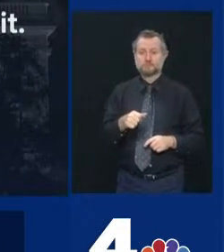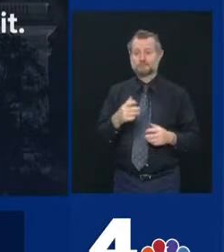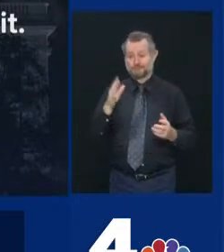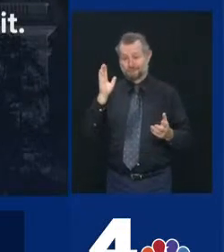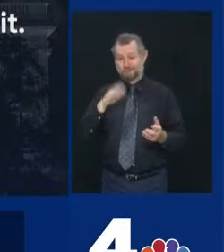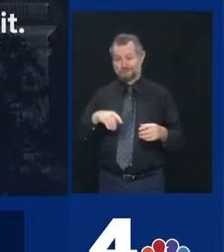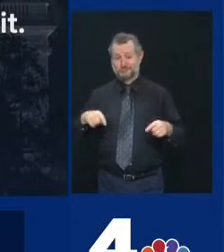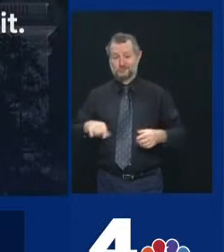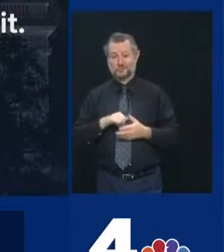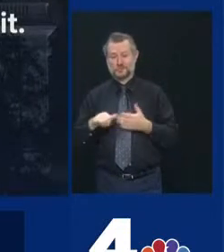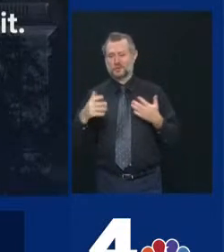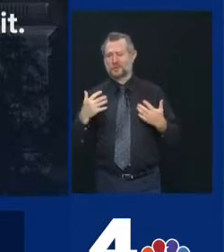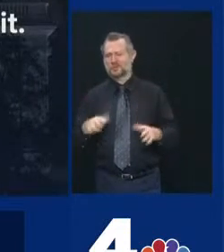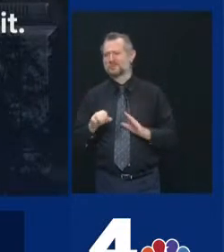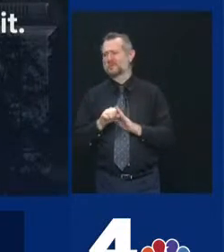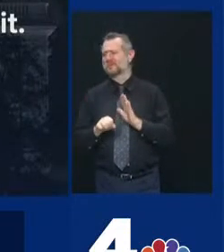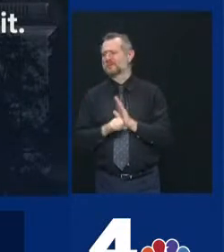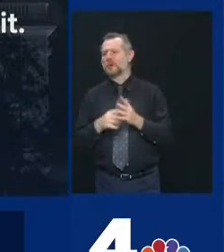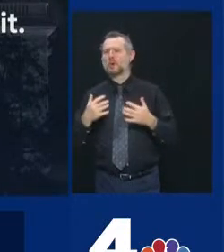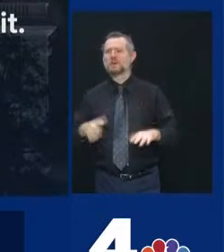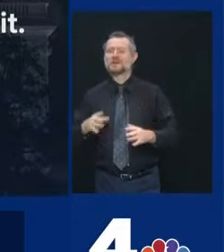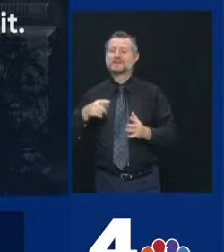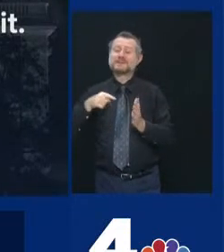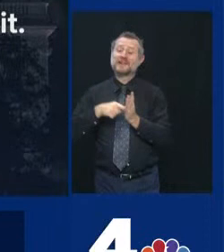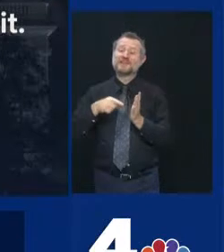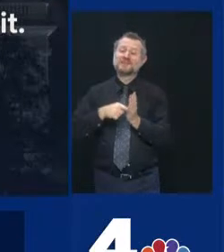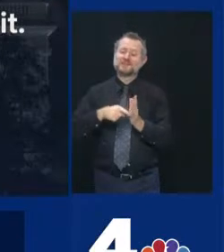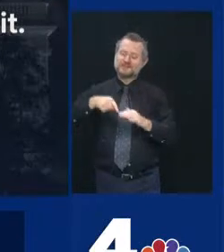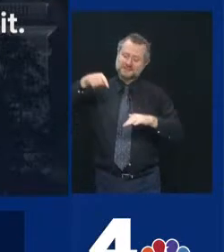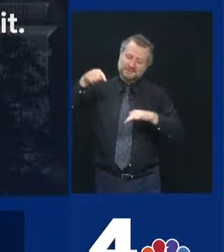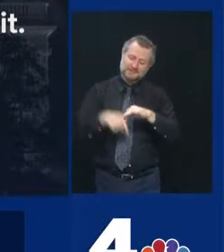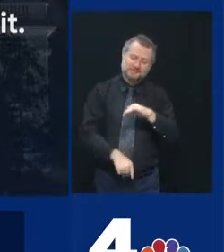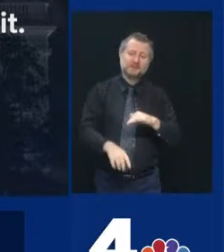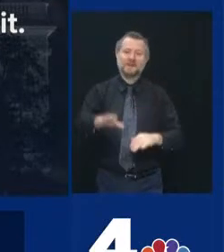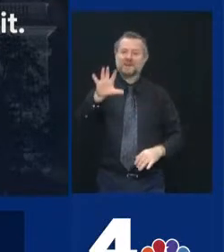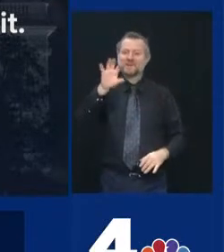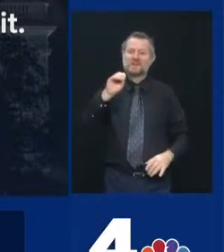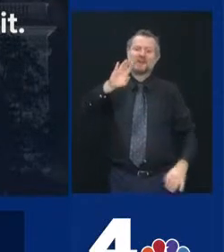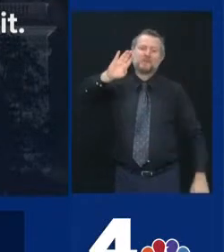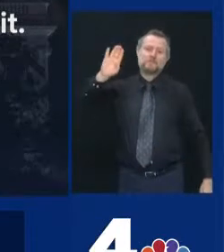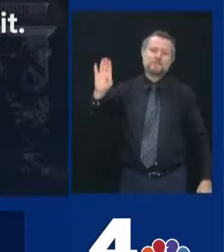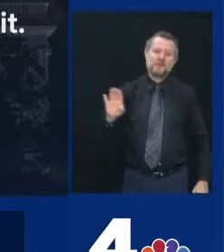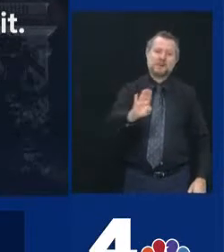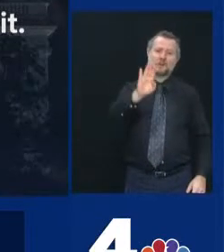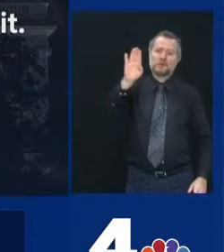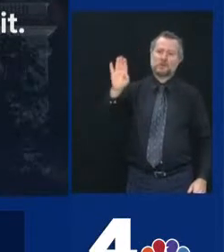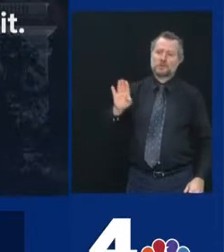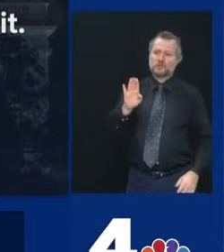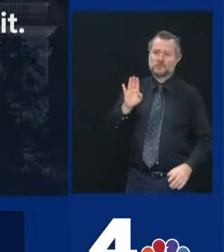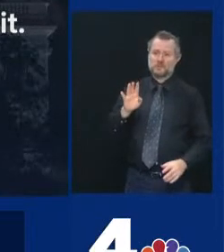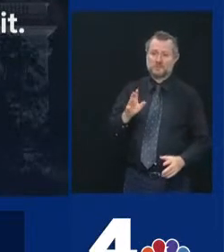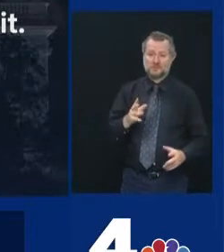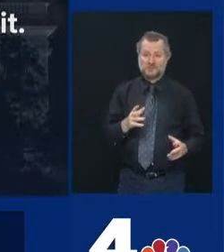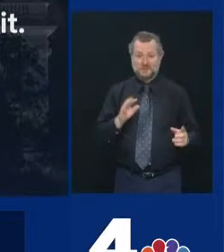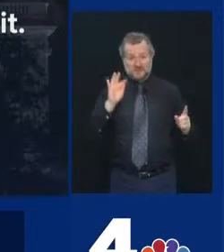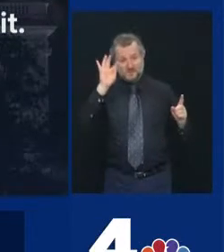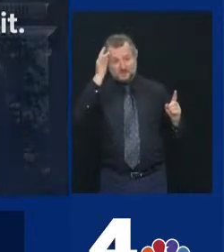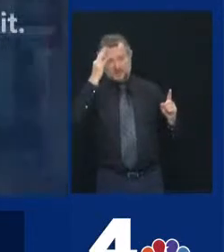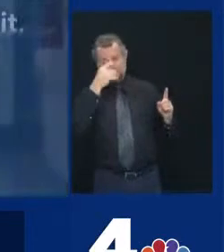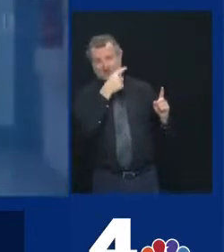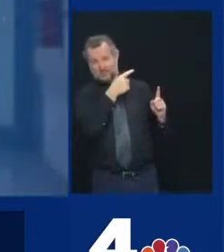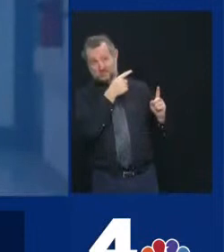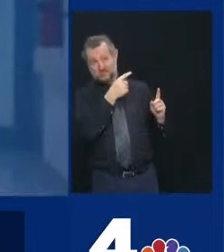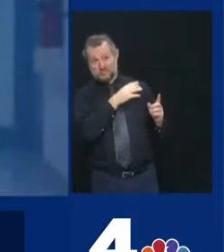New York State is already $50 billion in debt between state and local governments. And they have not passed legislation on the state